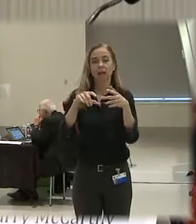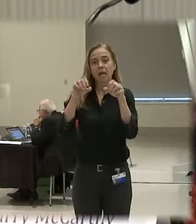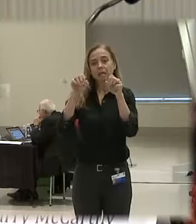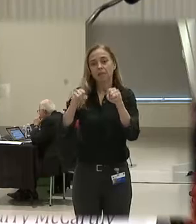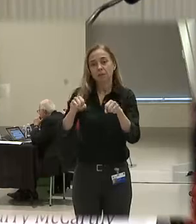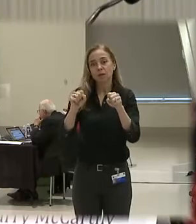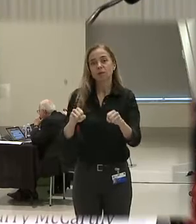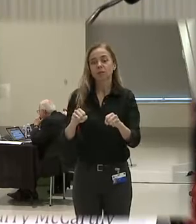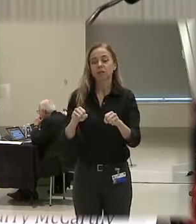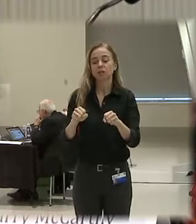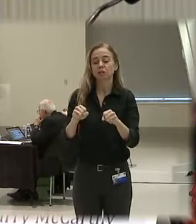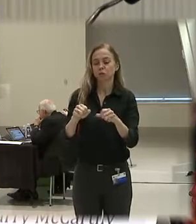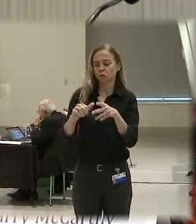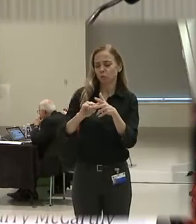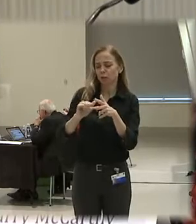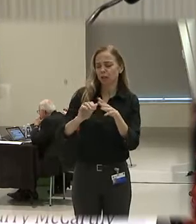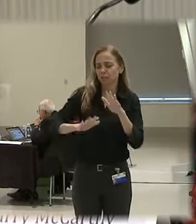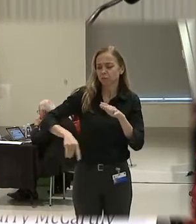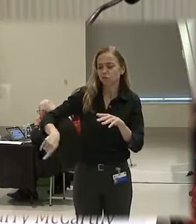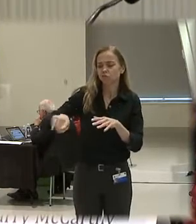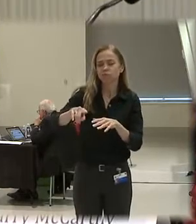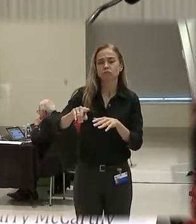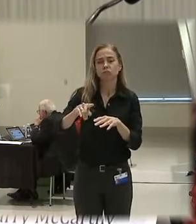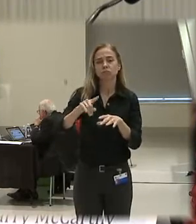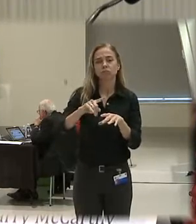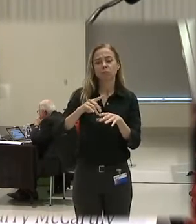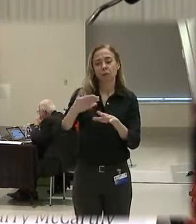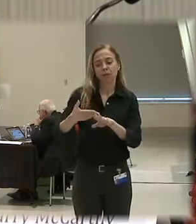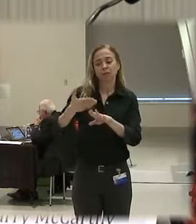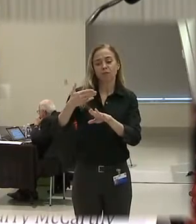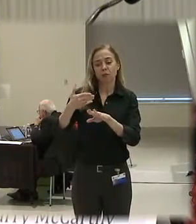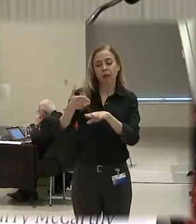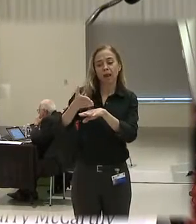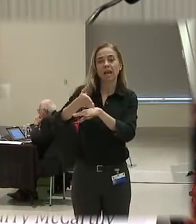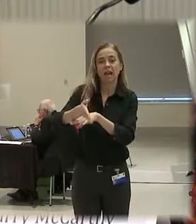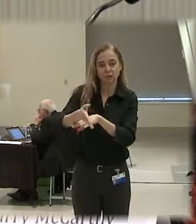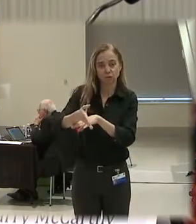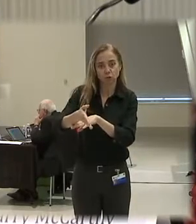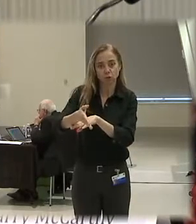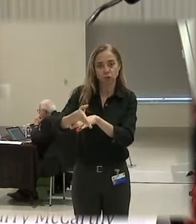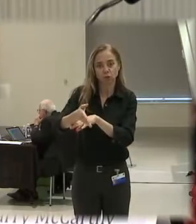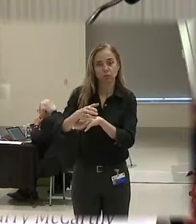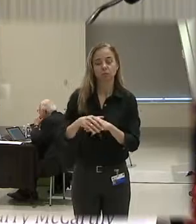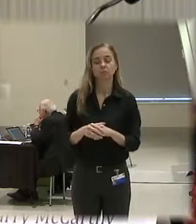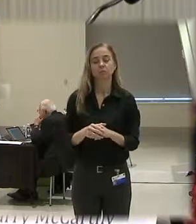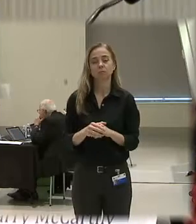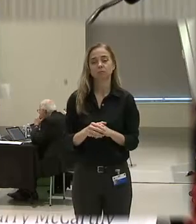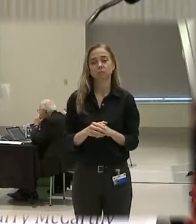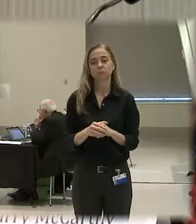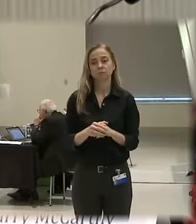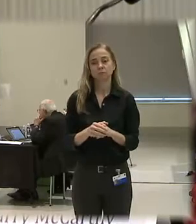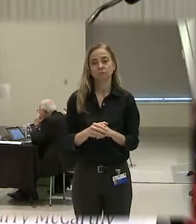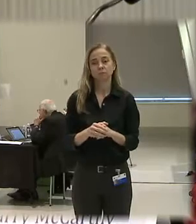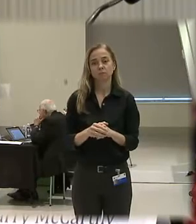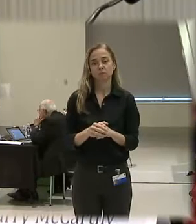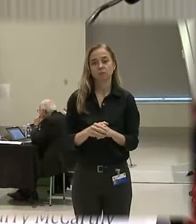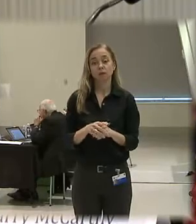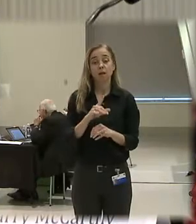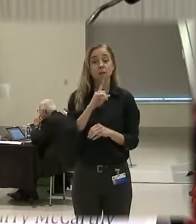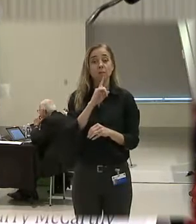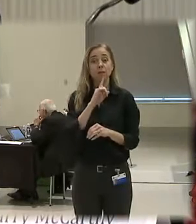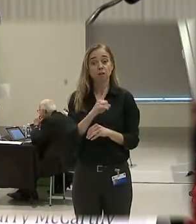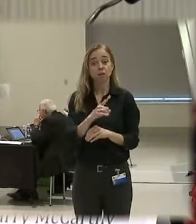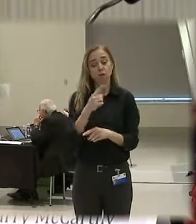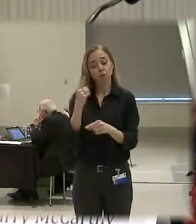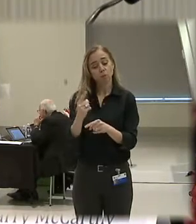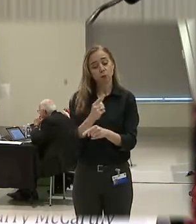tabletop exercises throughout the period before and after and during to make sure that you're putting forth the